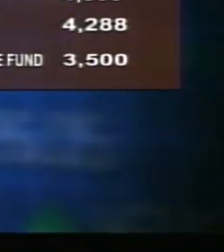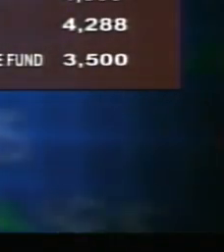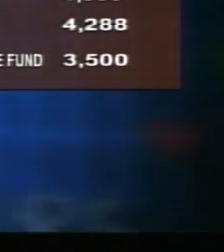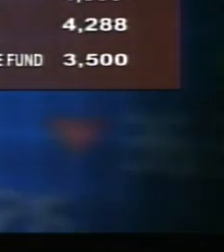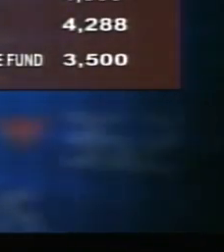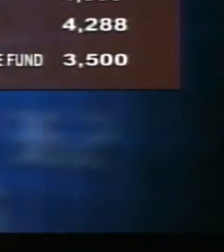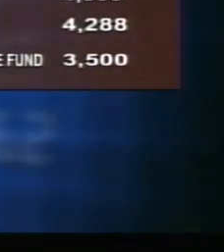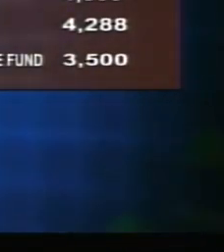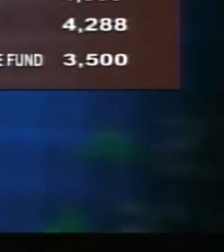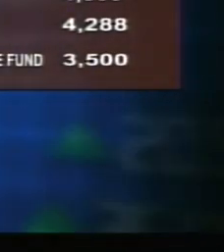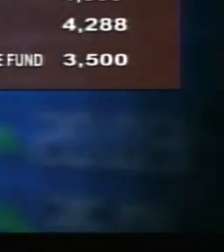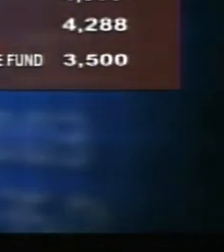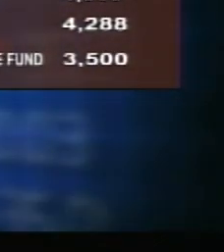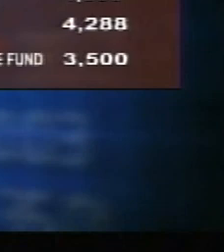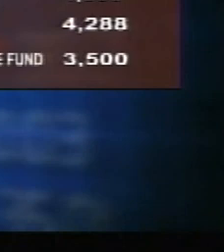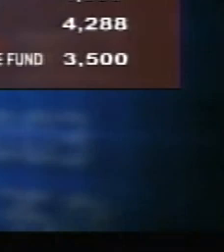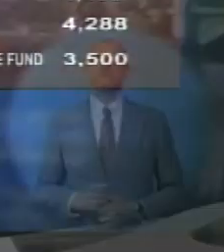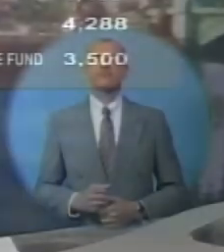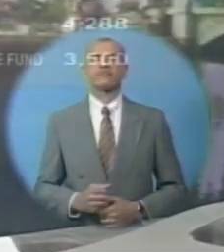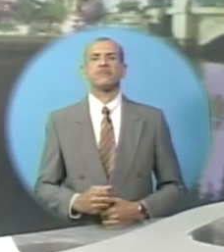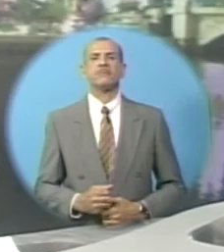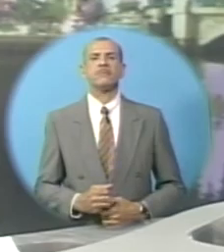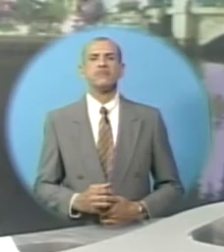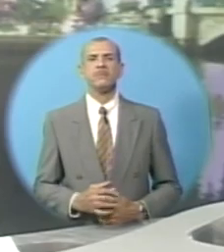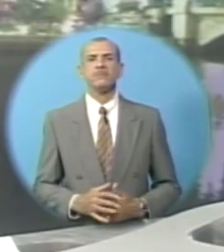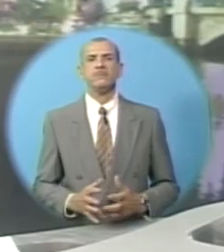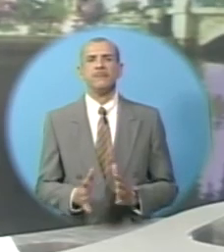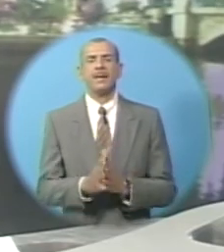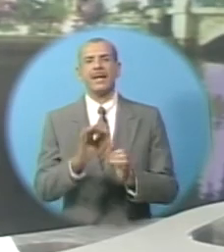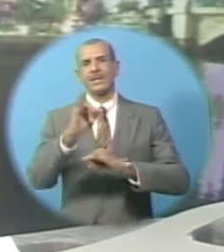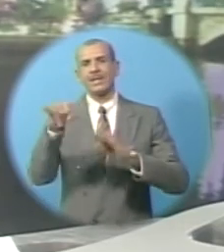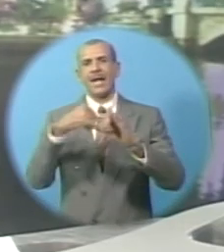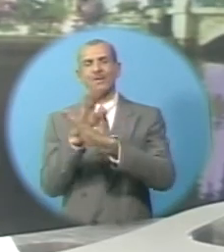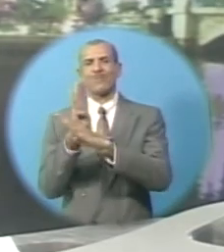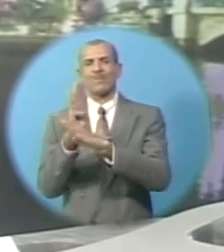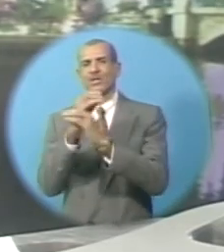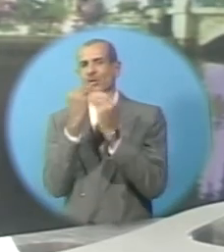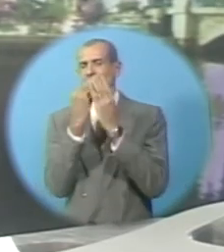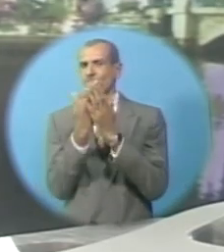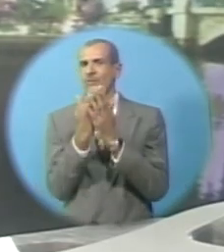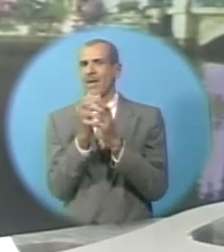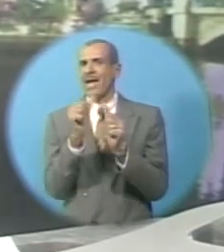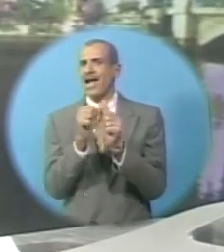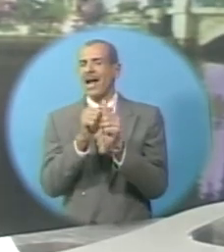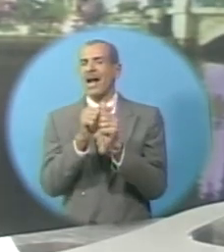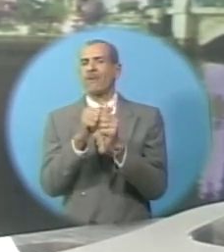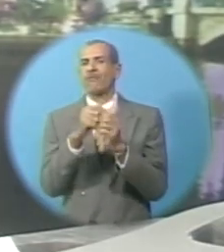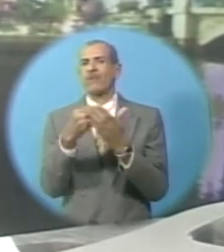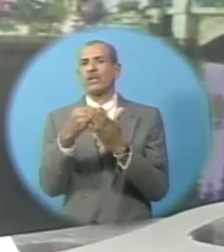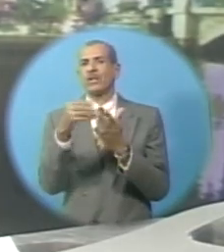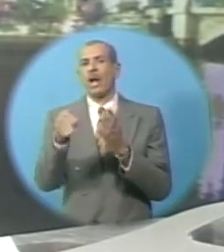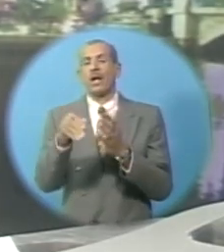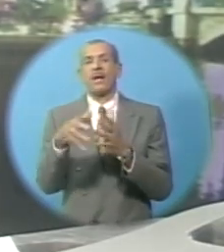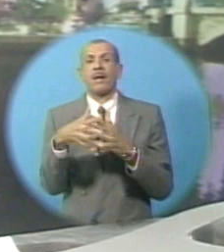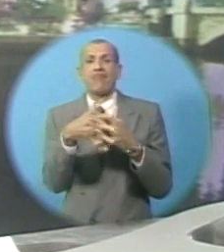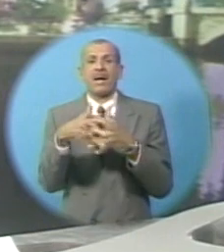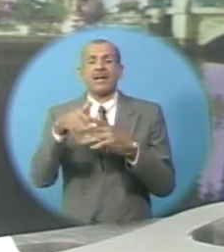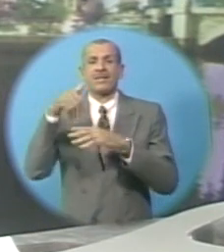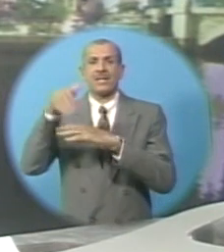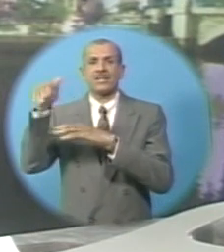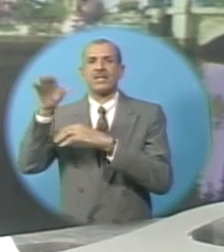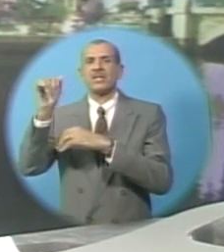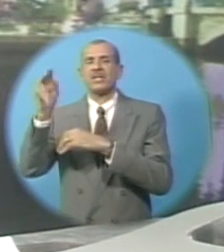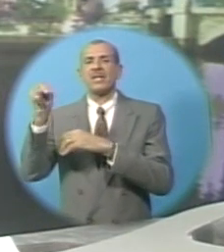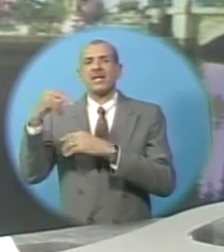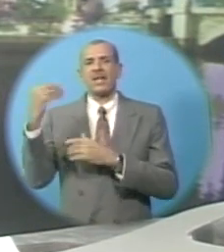Property Fund Value Fund. In international business, for every dollar the U.S. exports to China, it imports